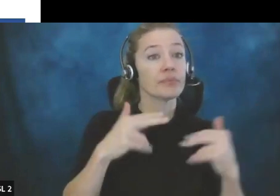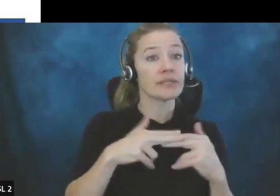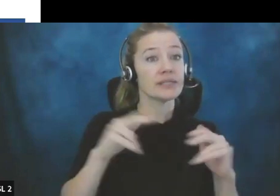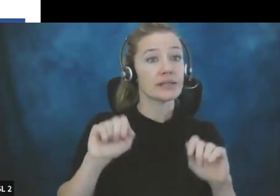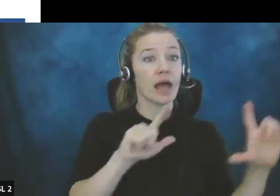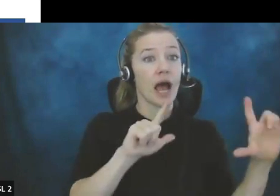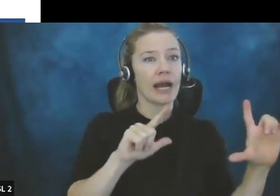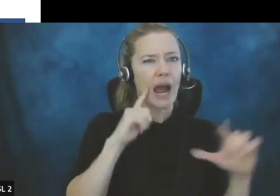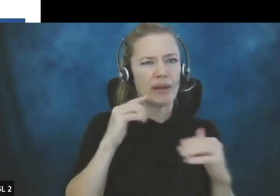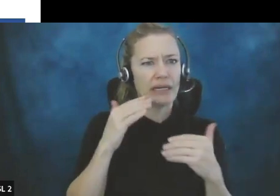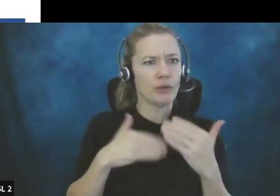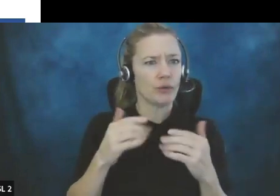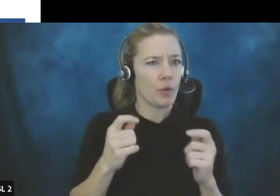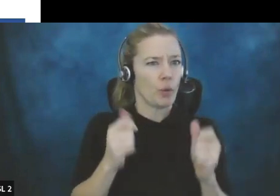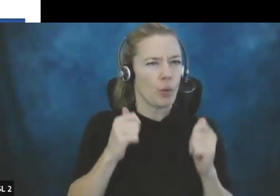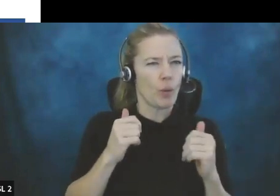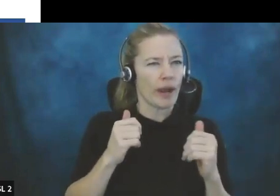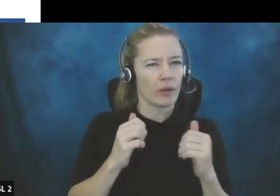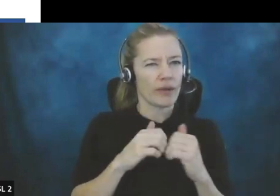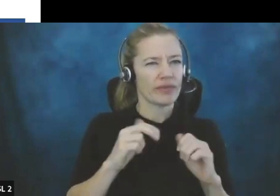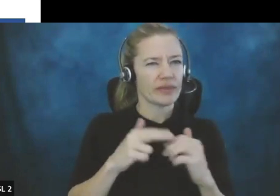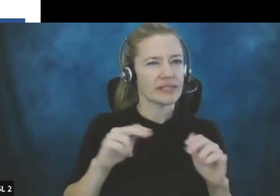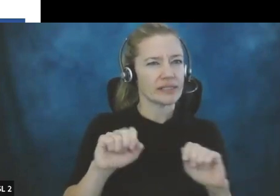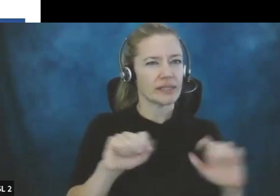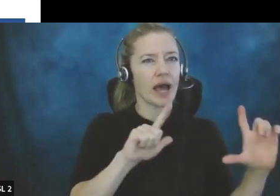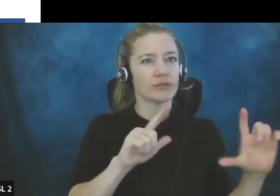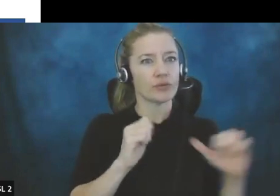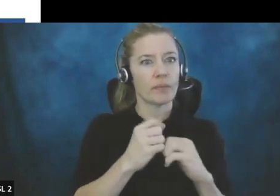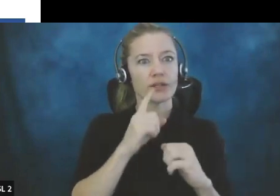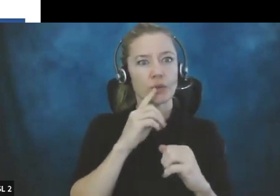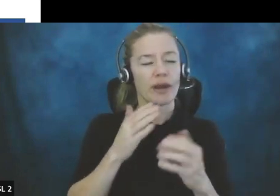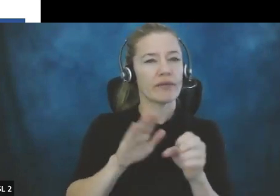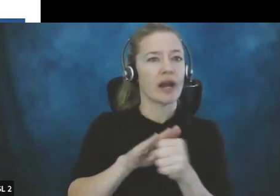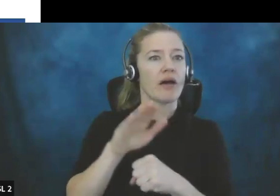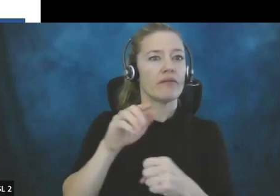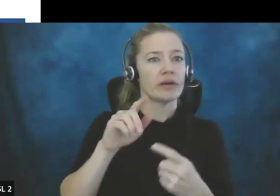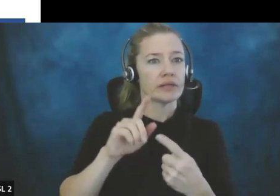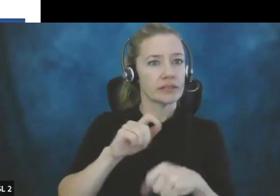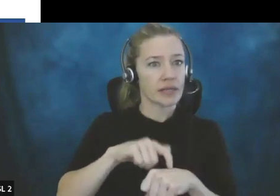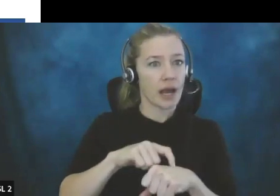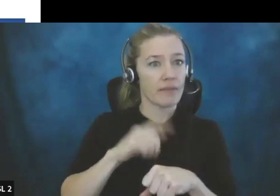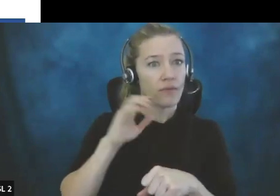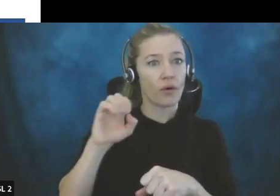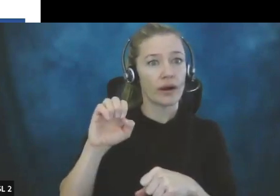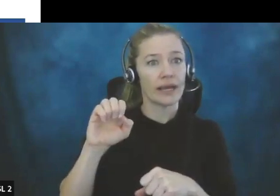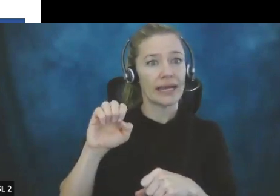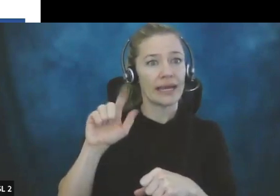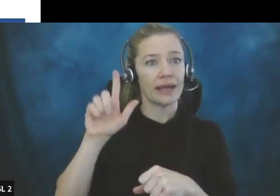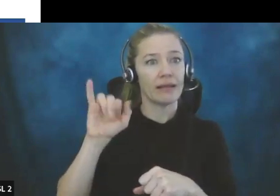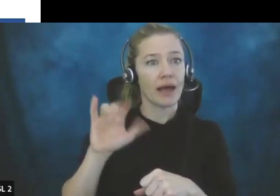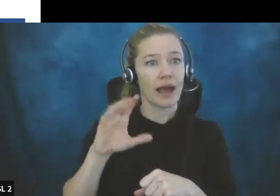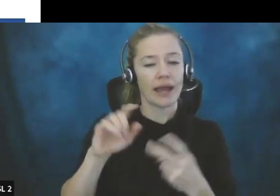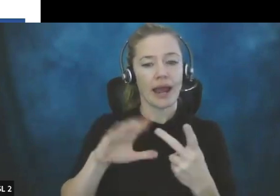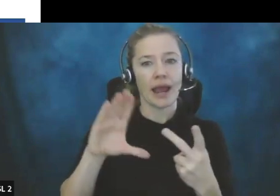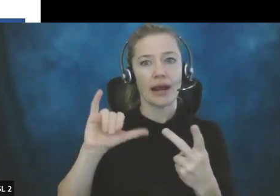slide. And I'm going to kind of move through these fairly quickly because I want to give good time for Eli and Cindy to do their piece. But